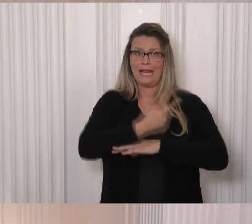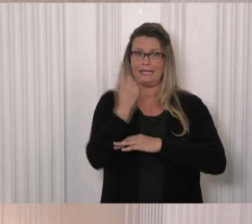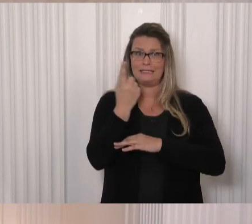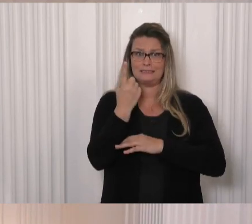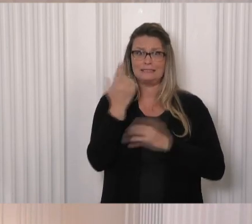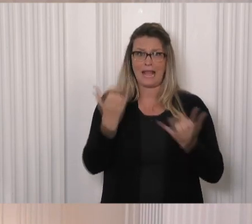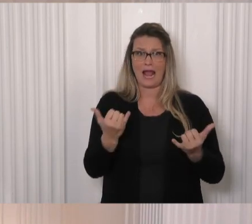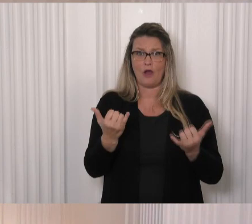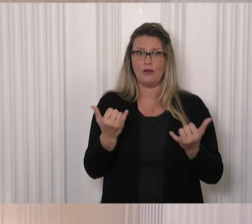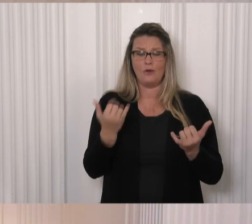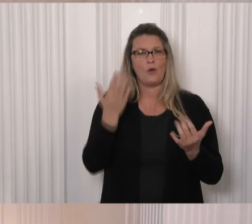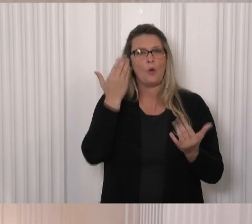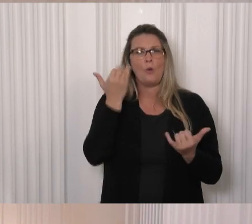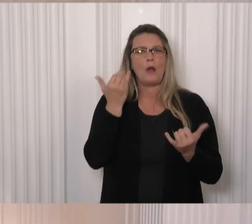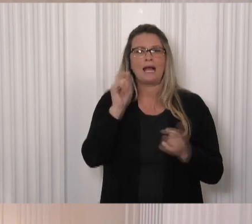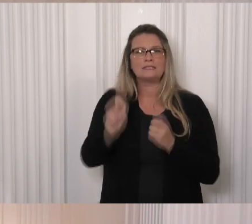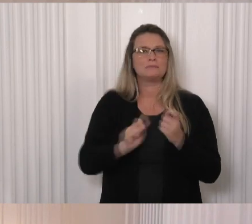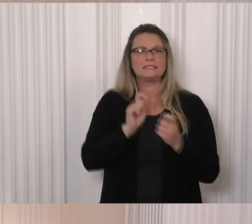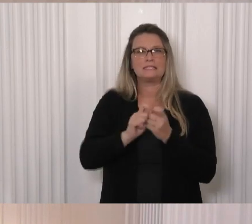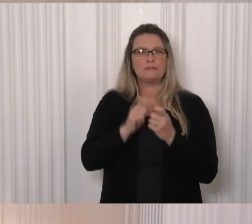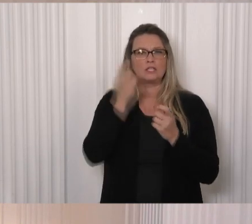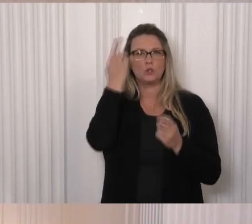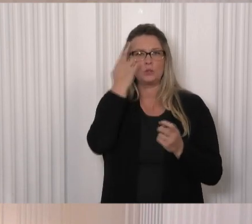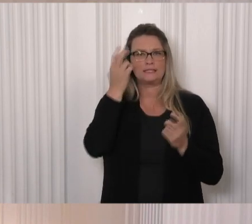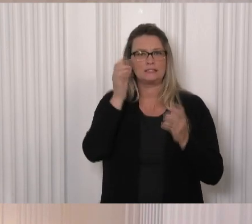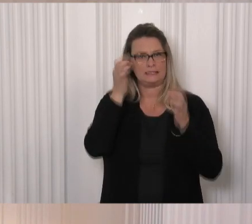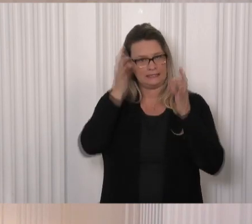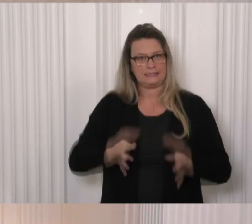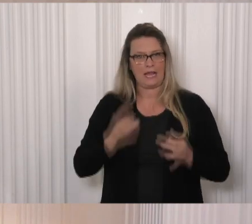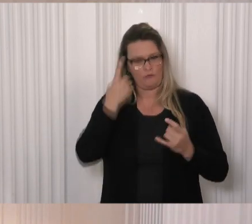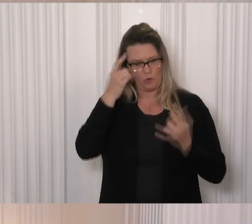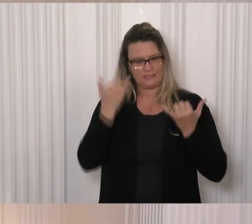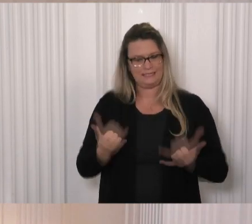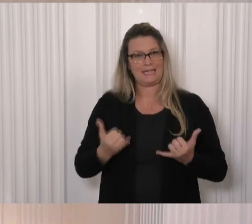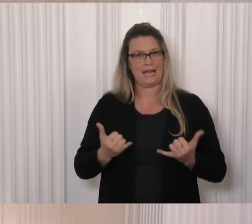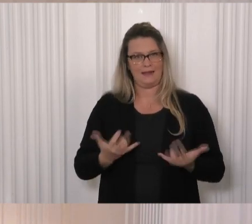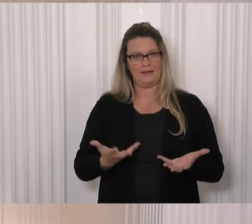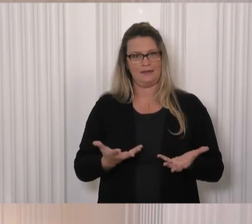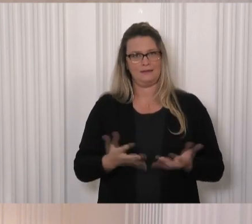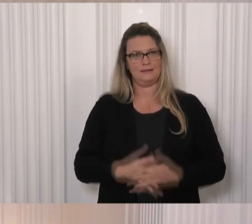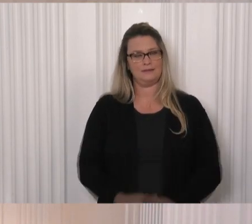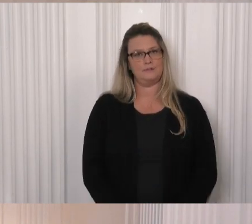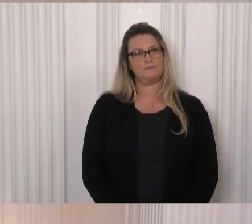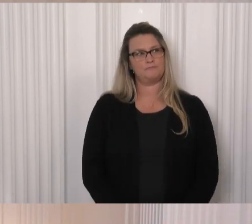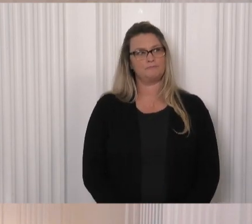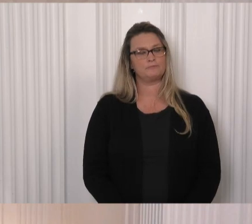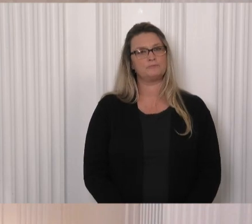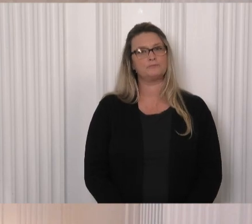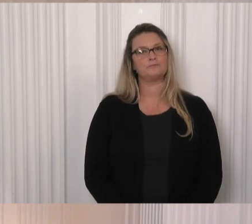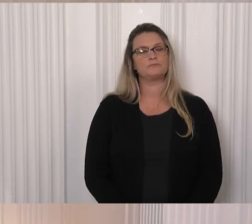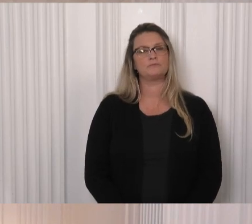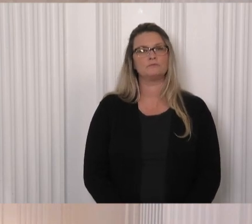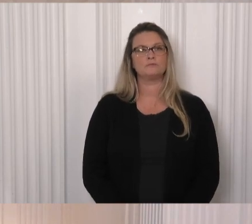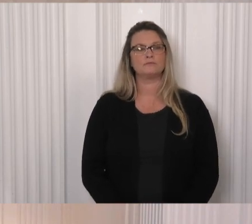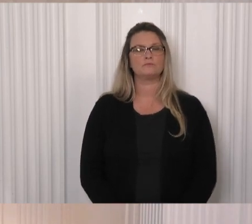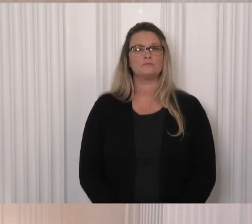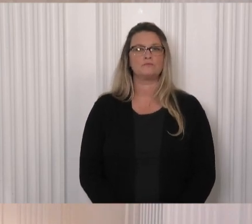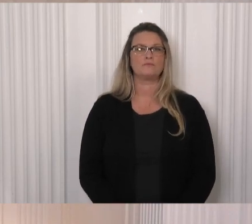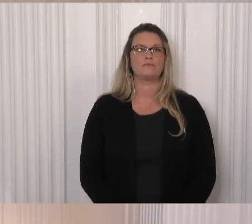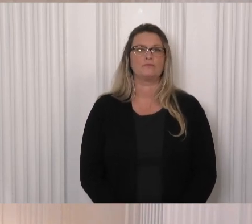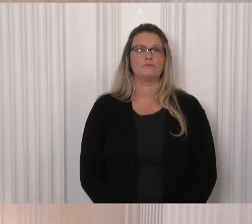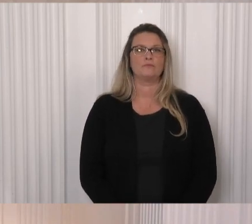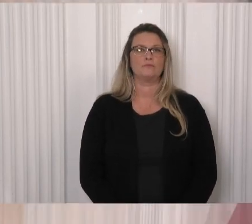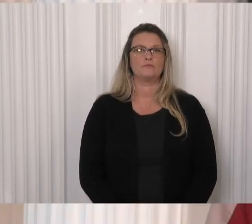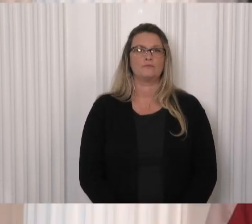So I'm just curious what specifically was the catalyst for it. Thank you. I can You me speak to that? Sure, if you'd like. I think it really